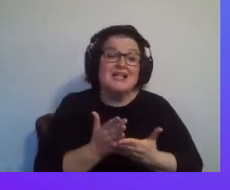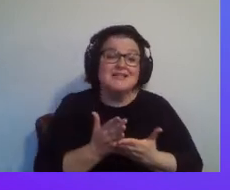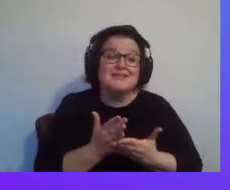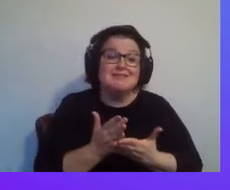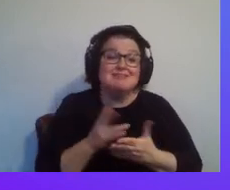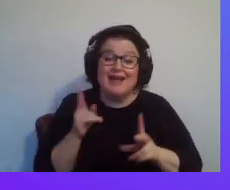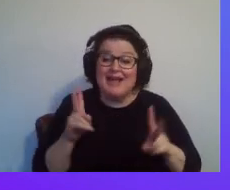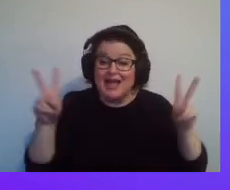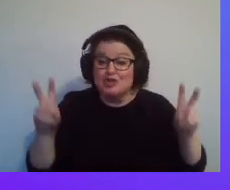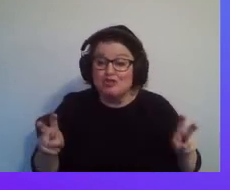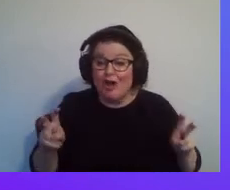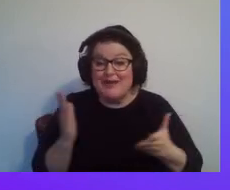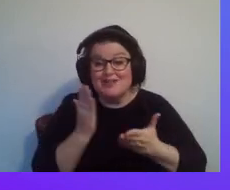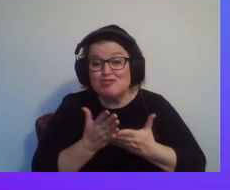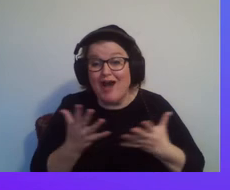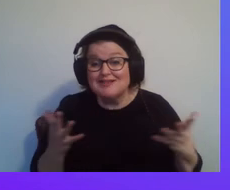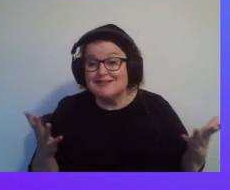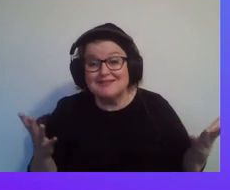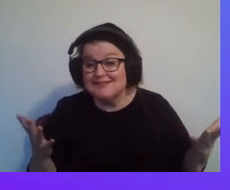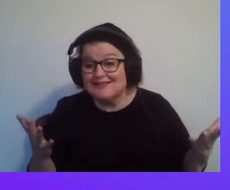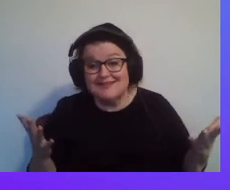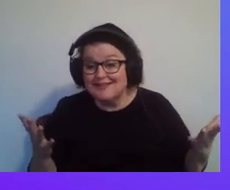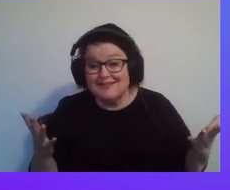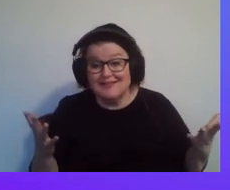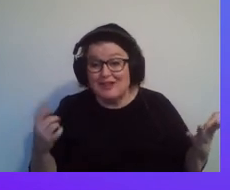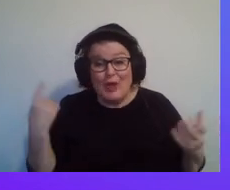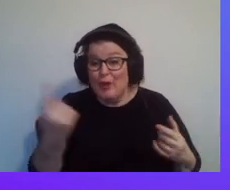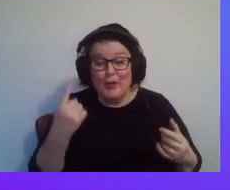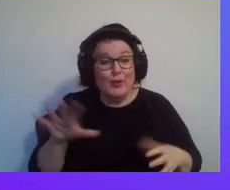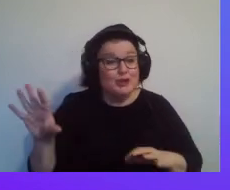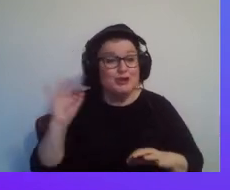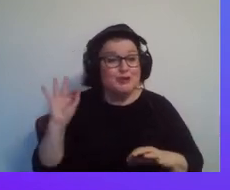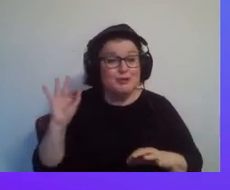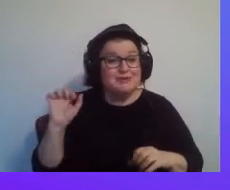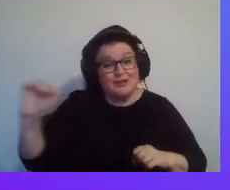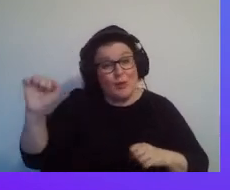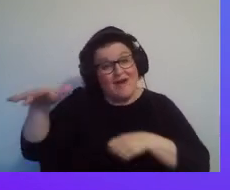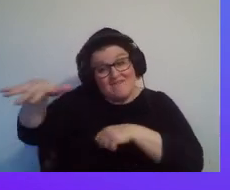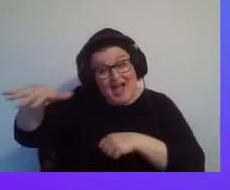Yeah. Do people, their family and friends,